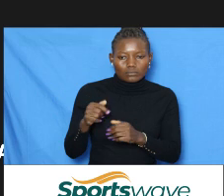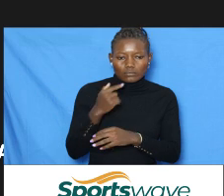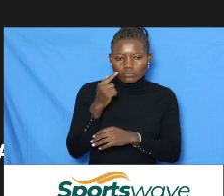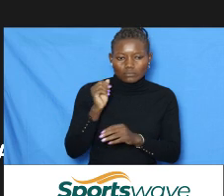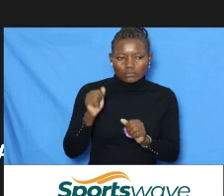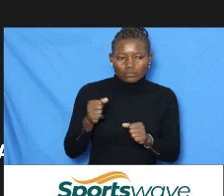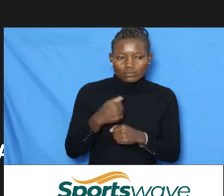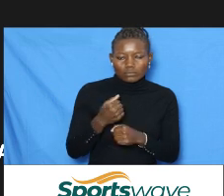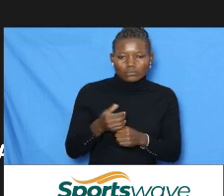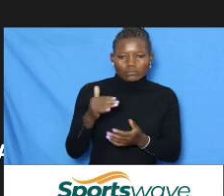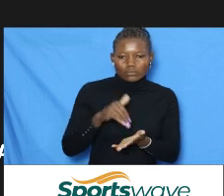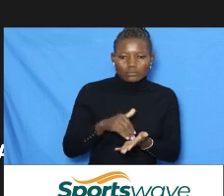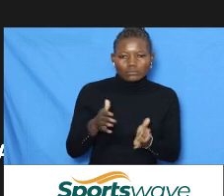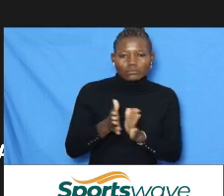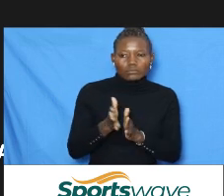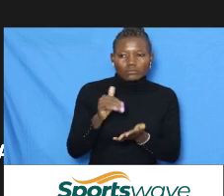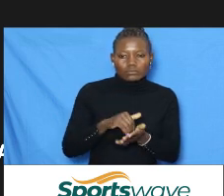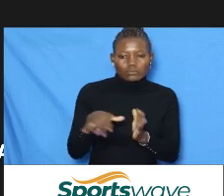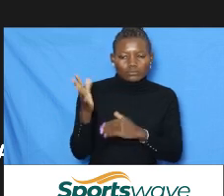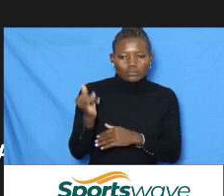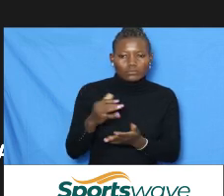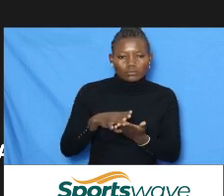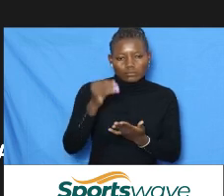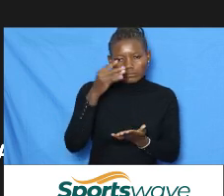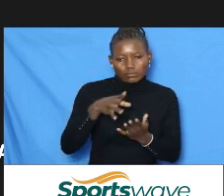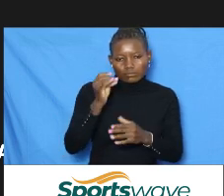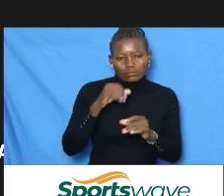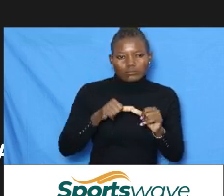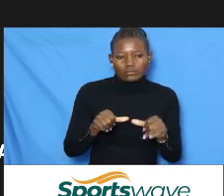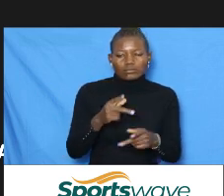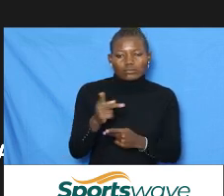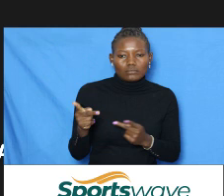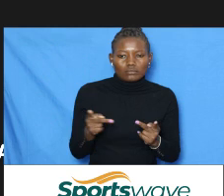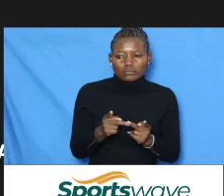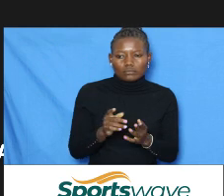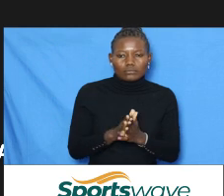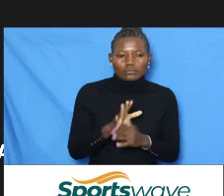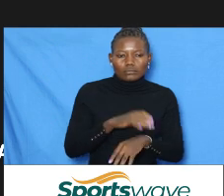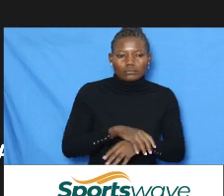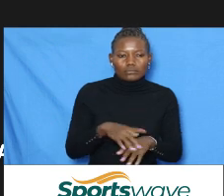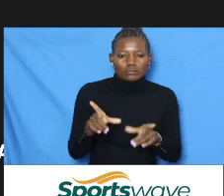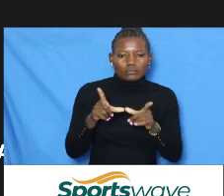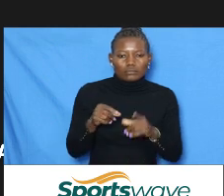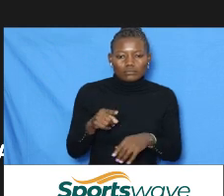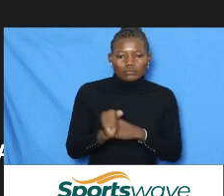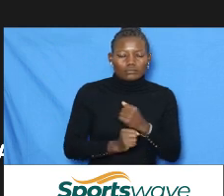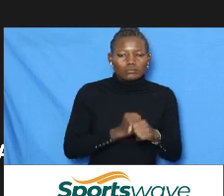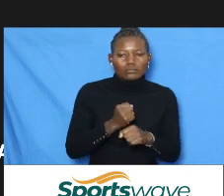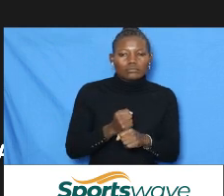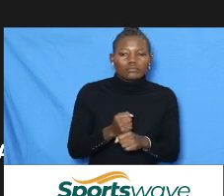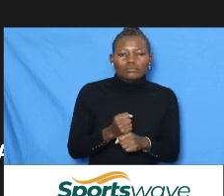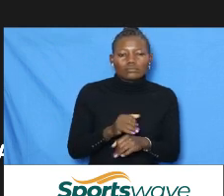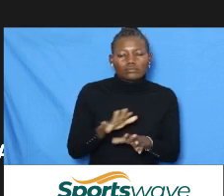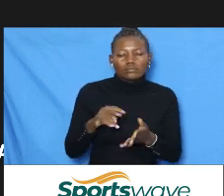again, because remember, learning is a continuous process. So by virtue of getting a certification this year does not mean that nothing has